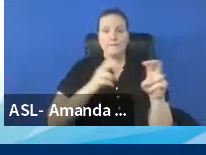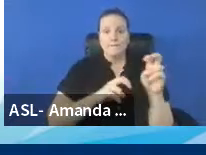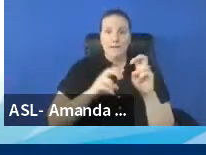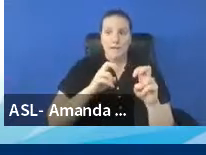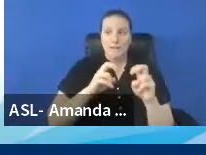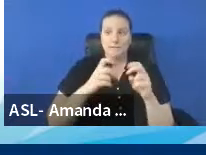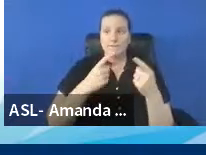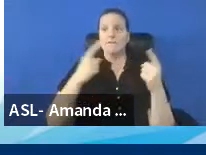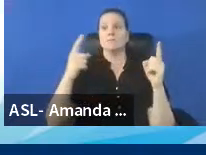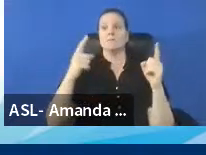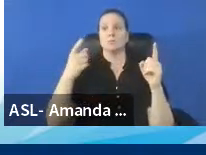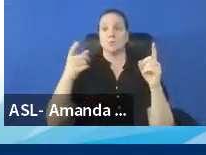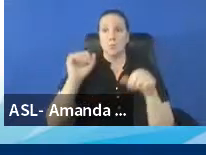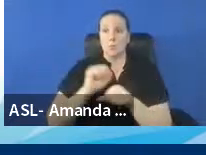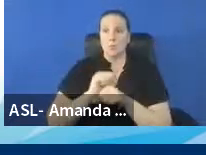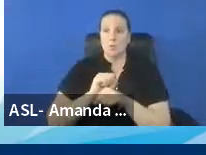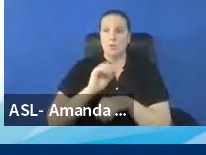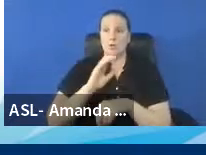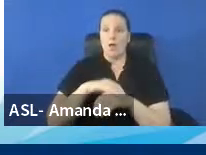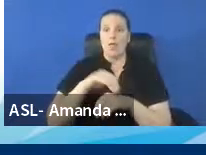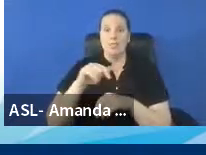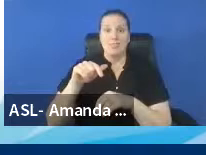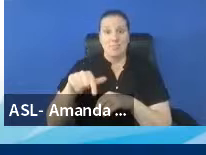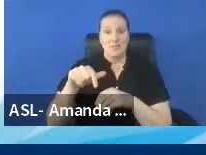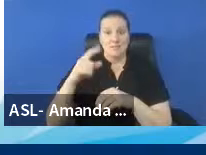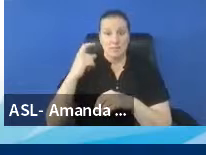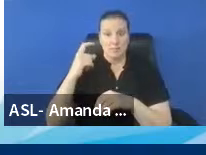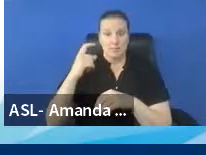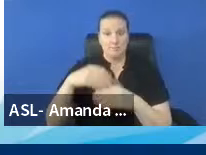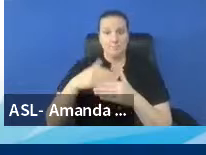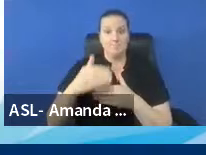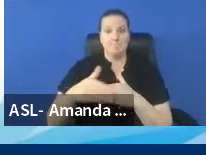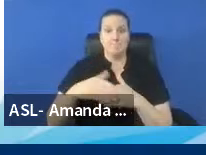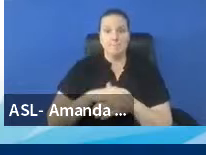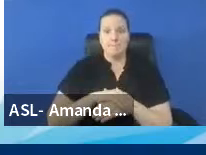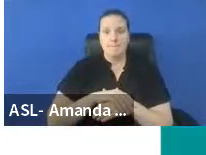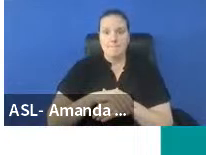festivals that we have been working on this summer. So next slide, please.